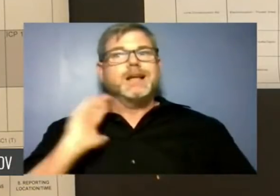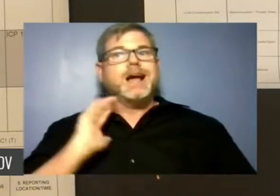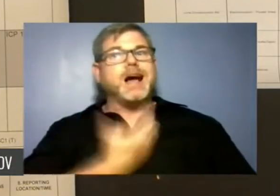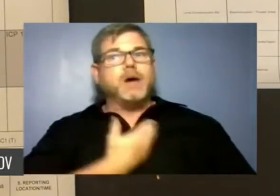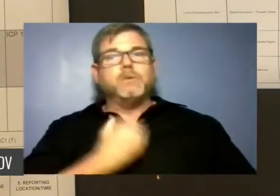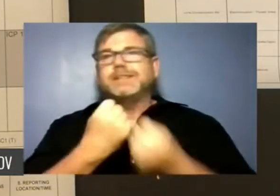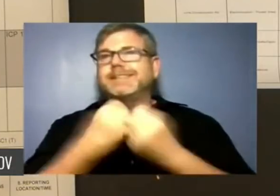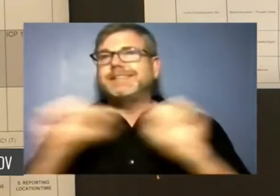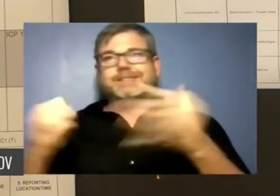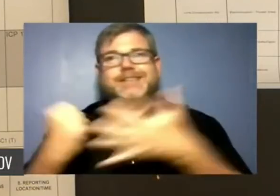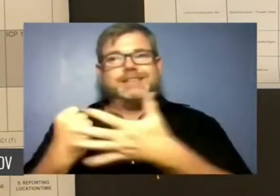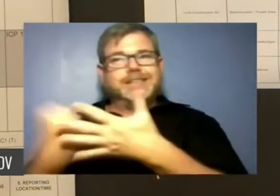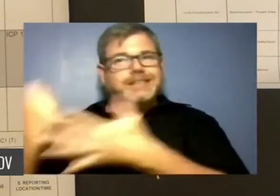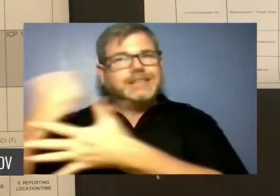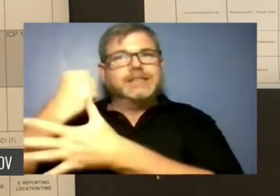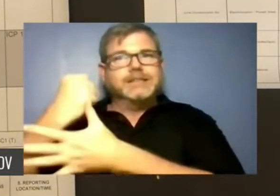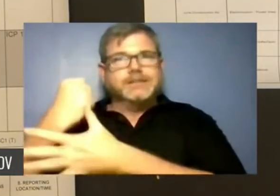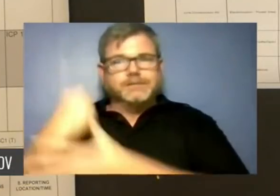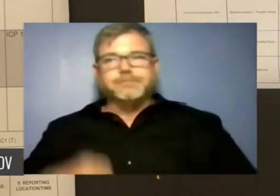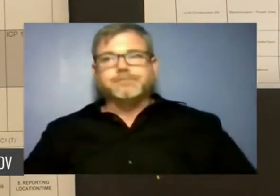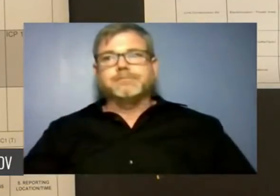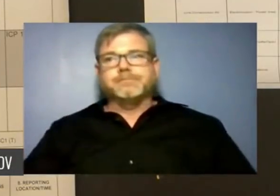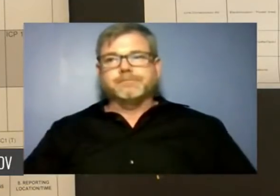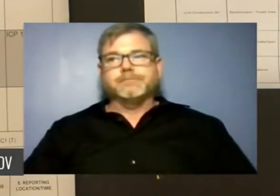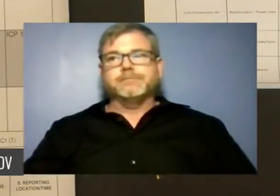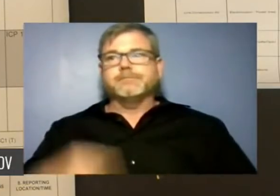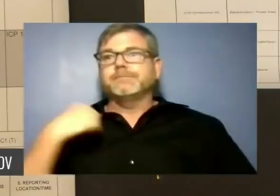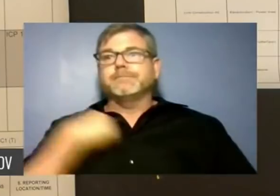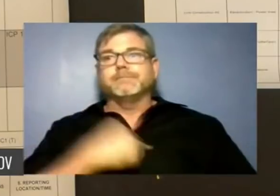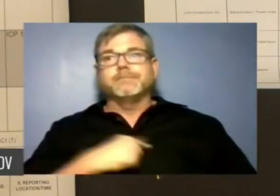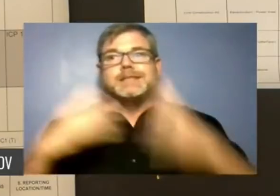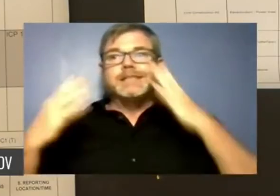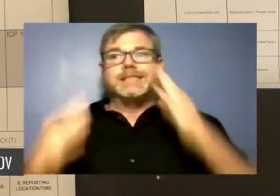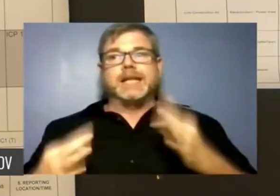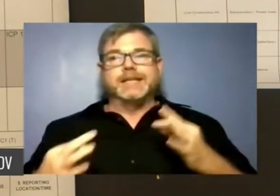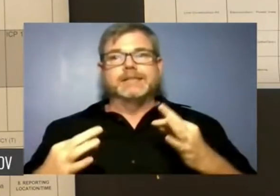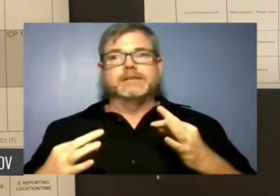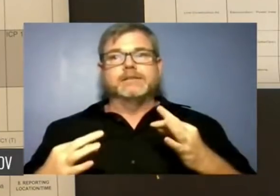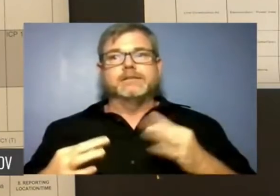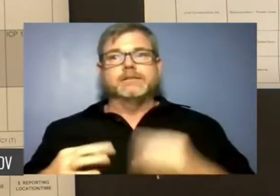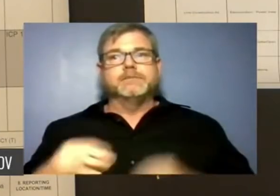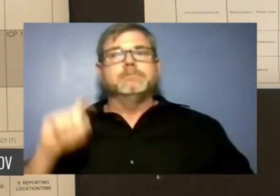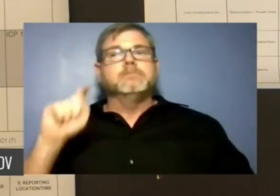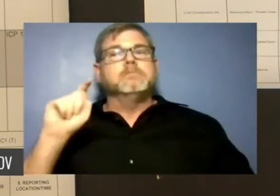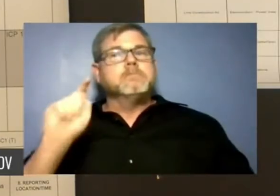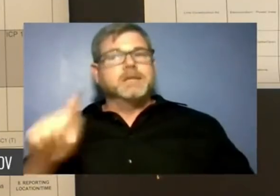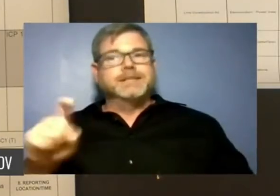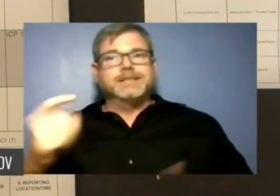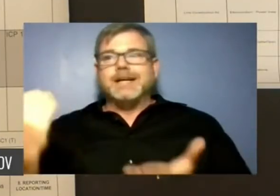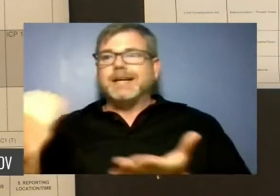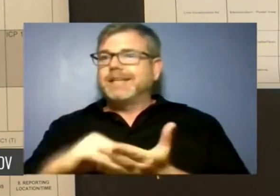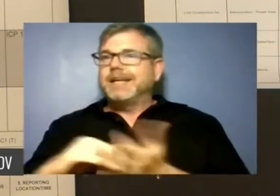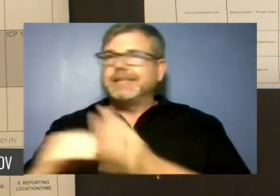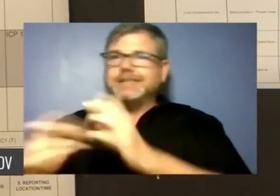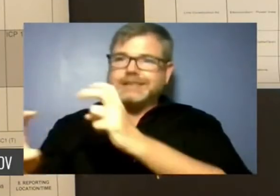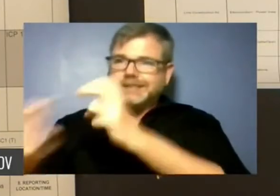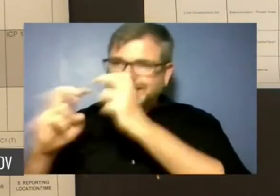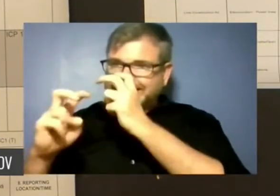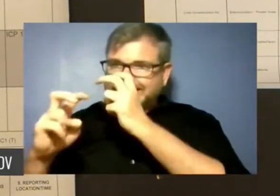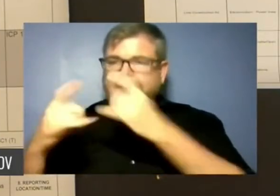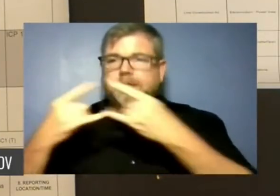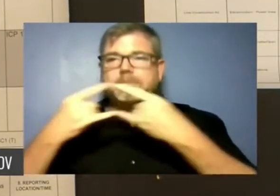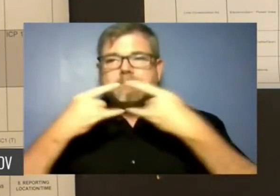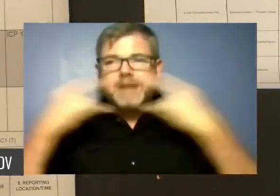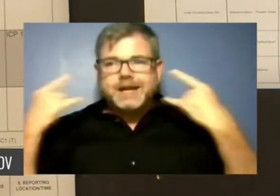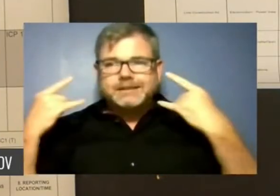and we've seen a great improvement because of that. But I also want to recognize that we need to keep doing that. And so for those of